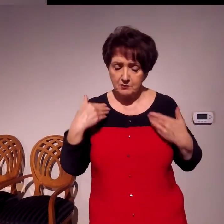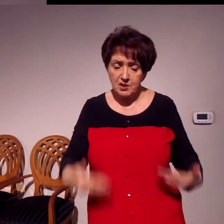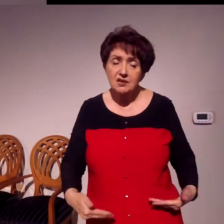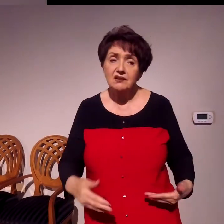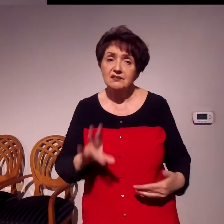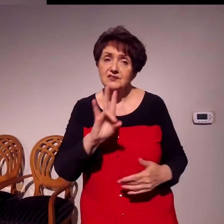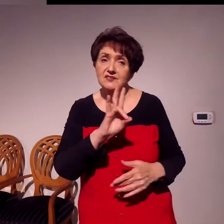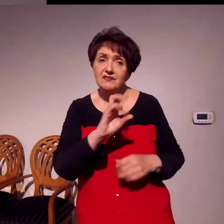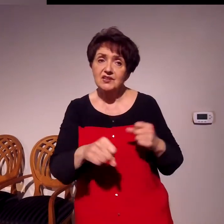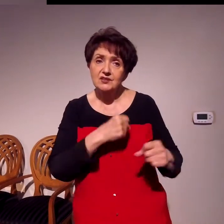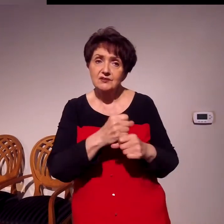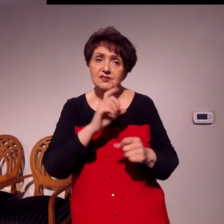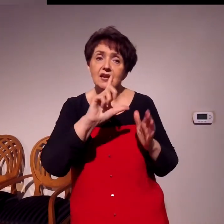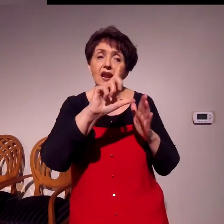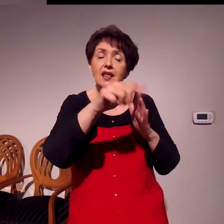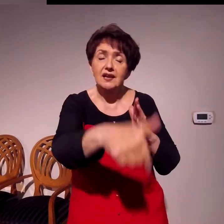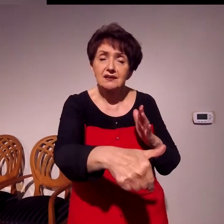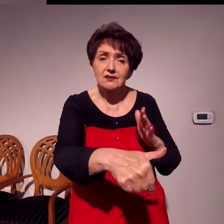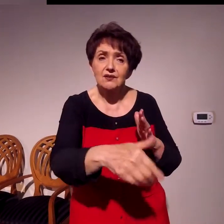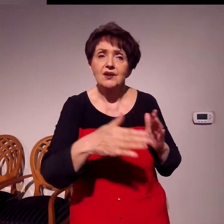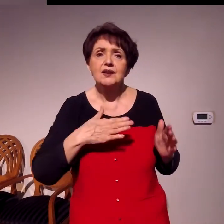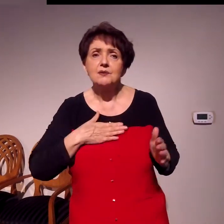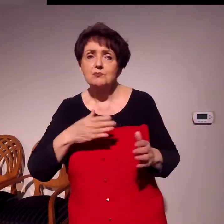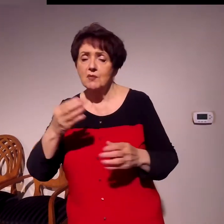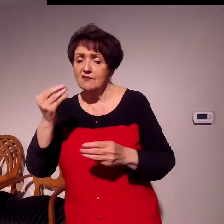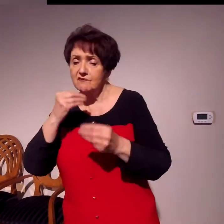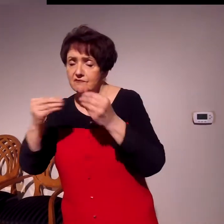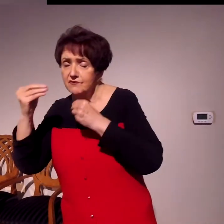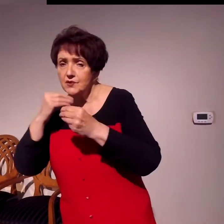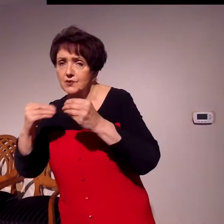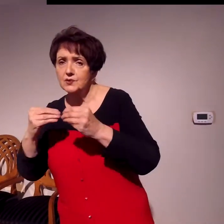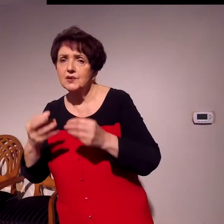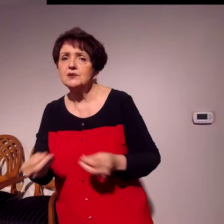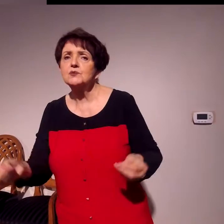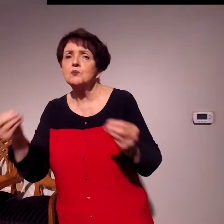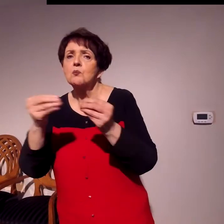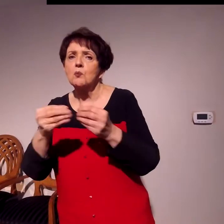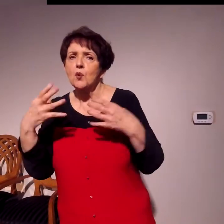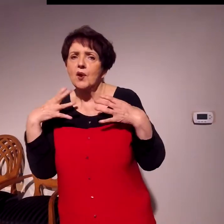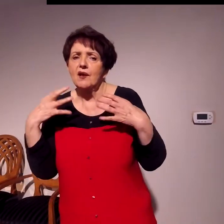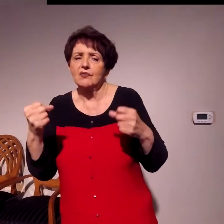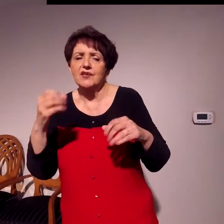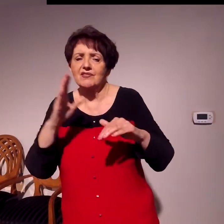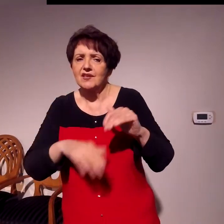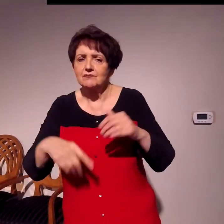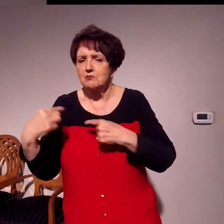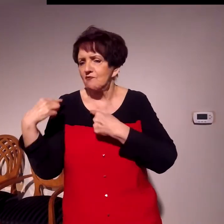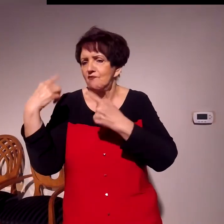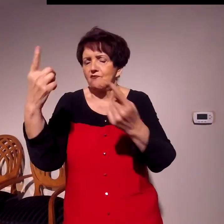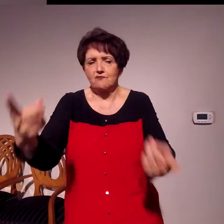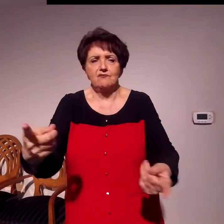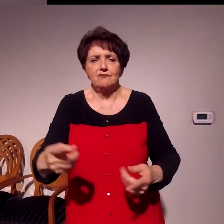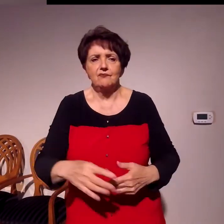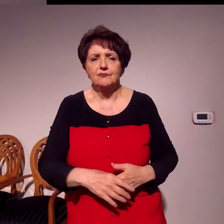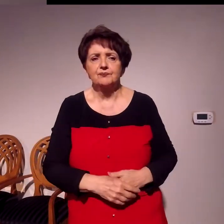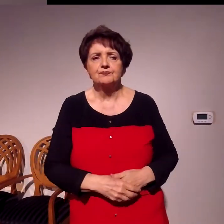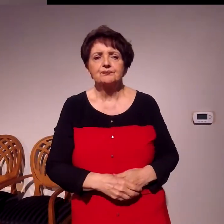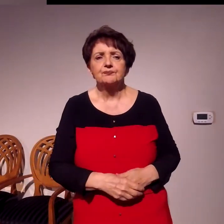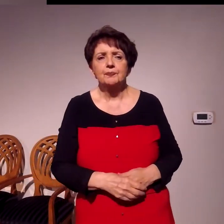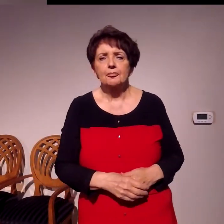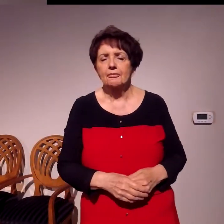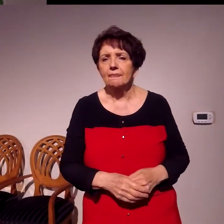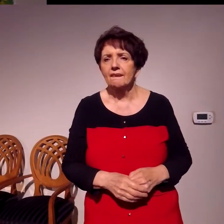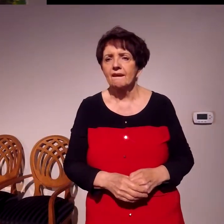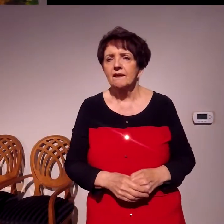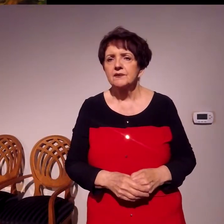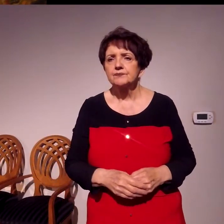later, and my food is healthier than it has ever been before. Do you see, I spent time examining my